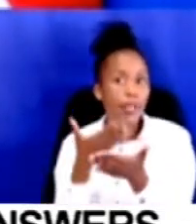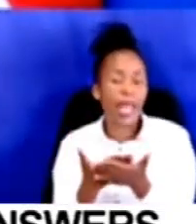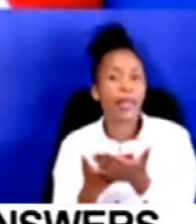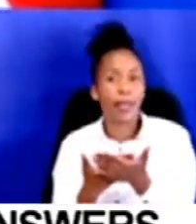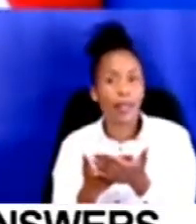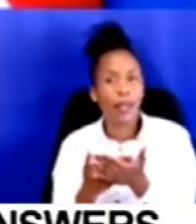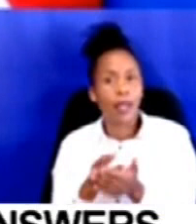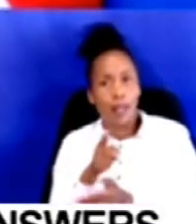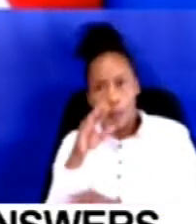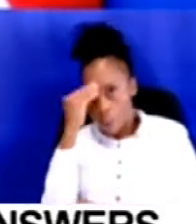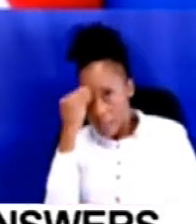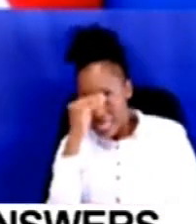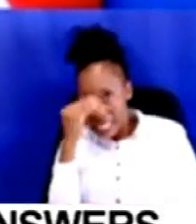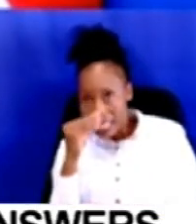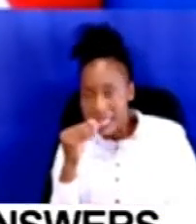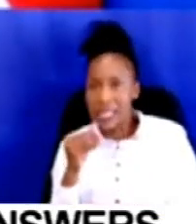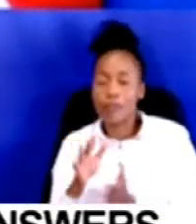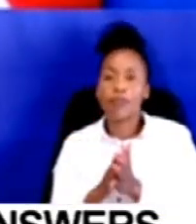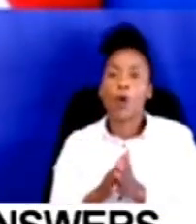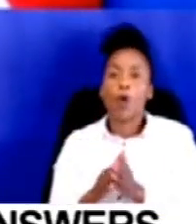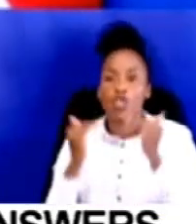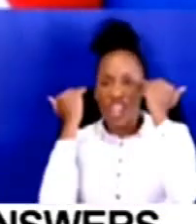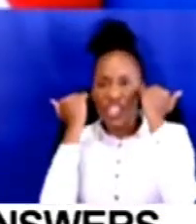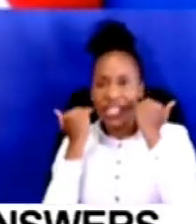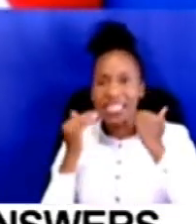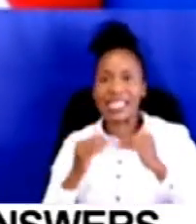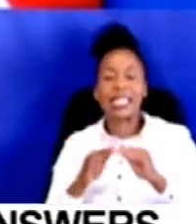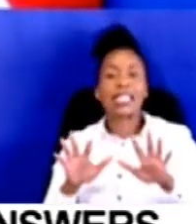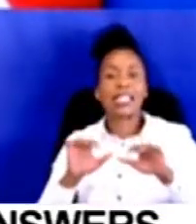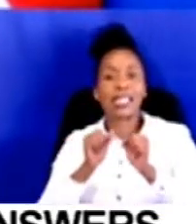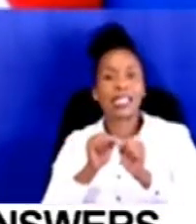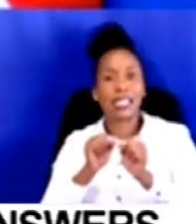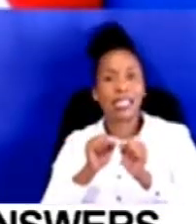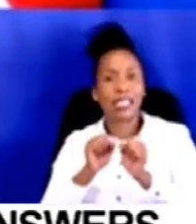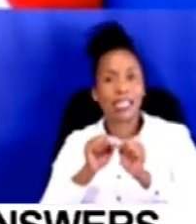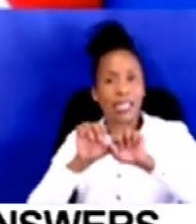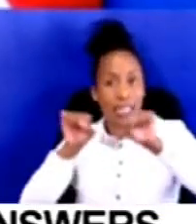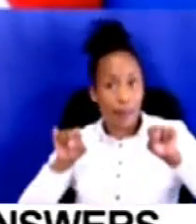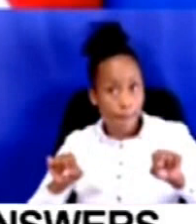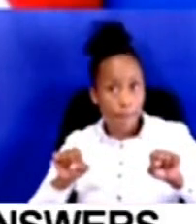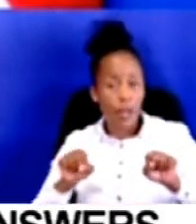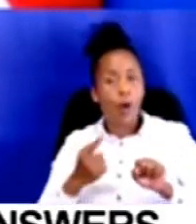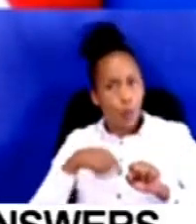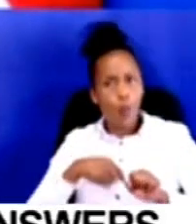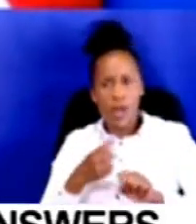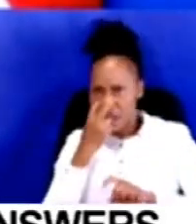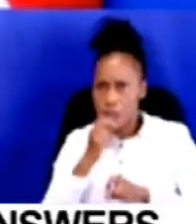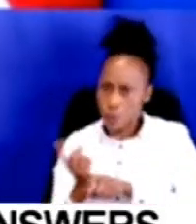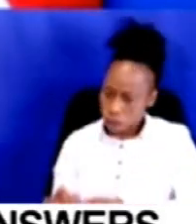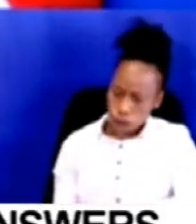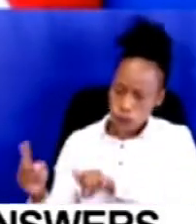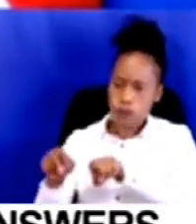our police, can help our justice system, we should step forward and give that